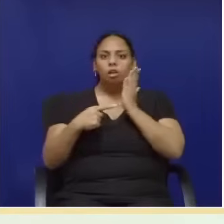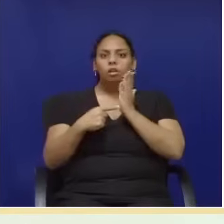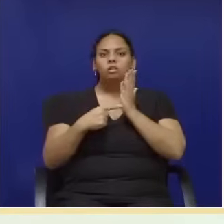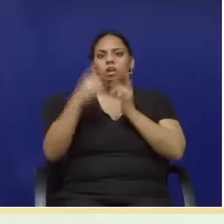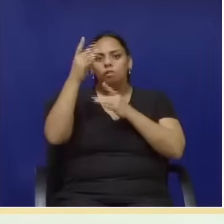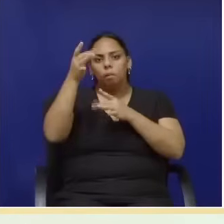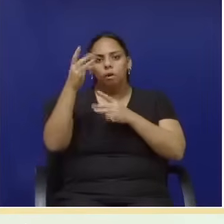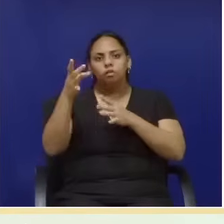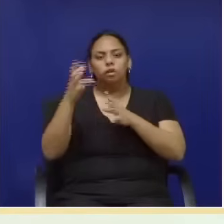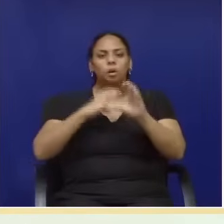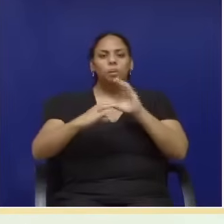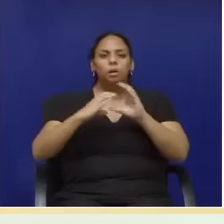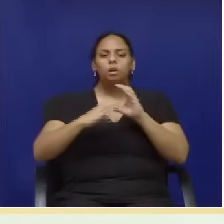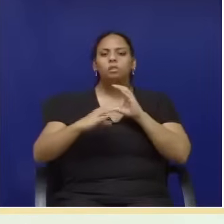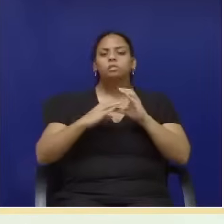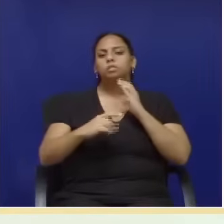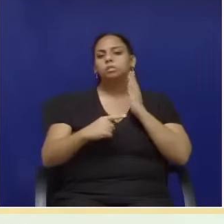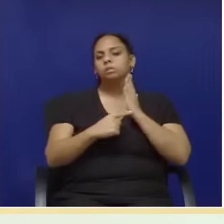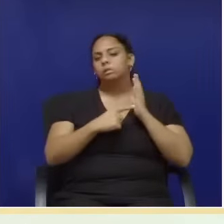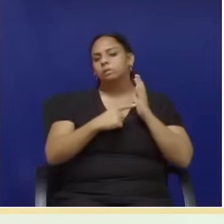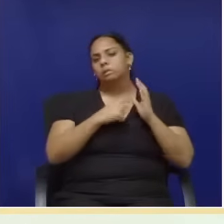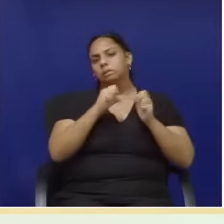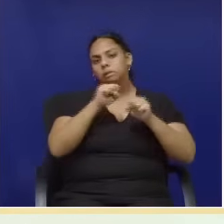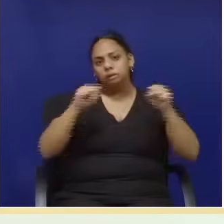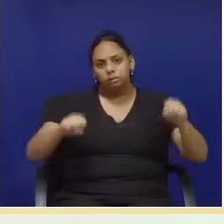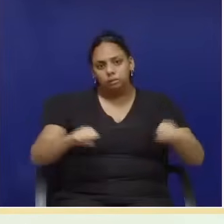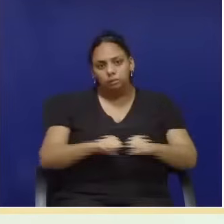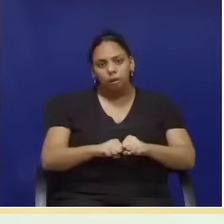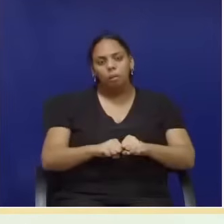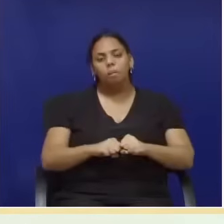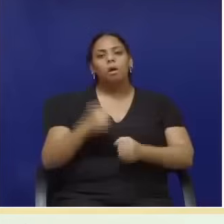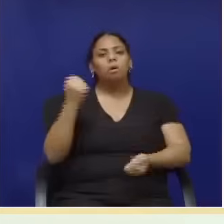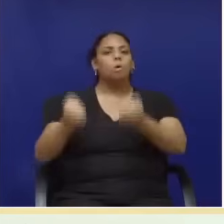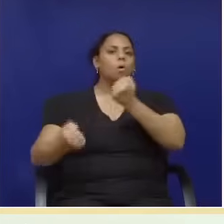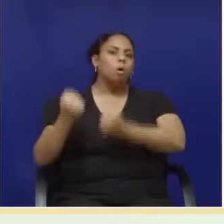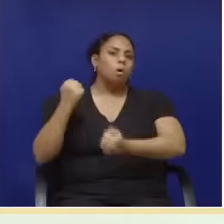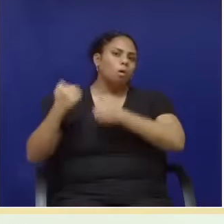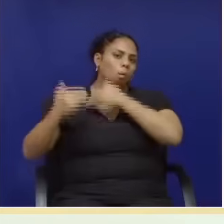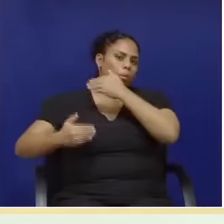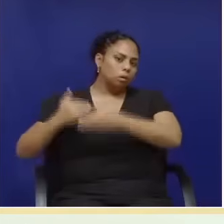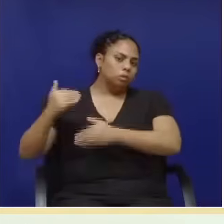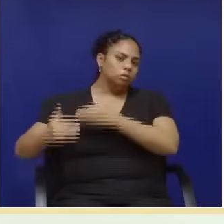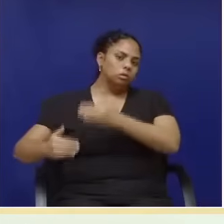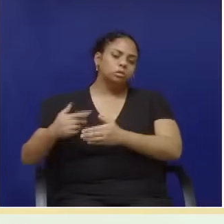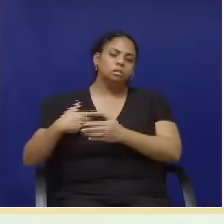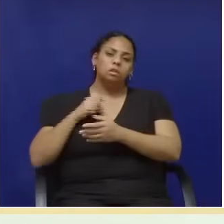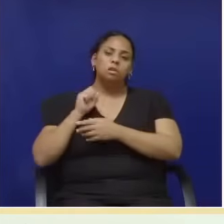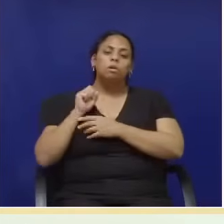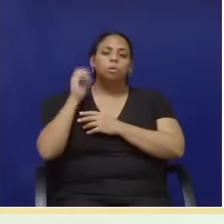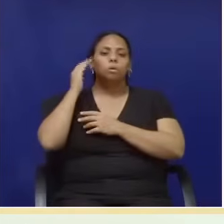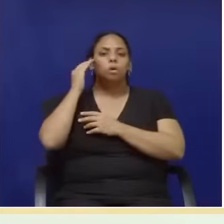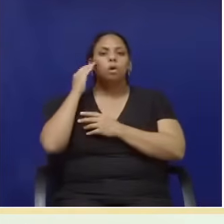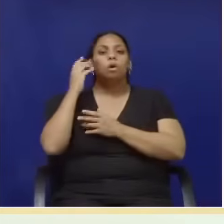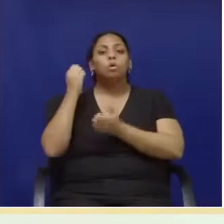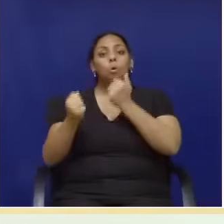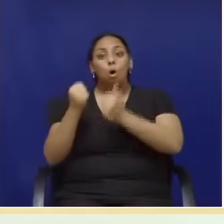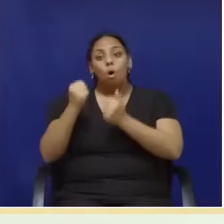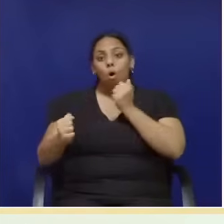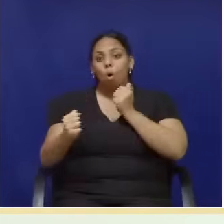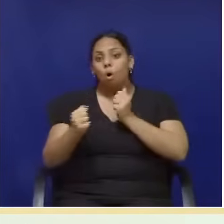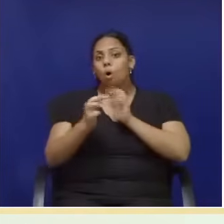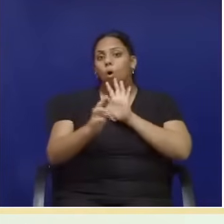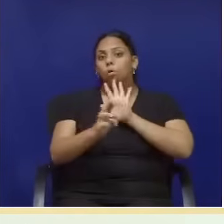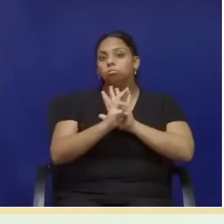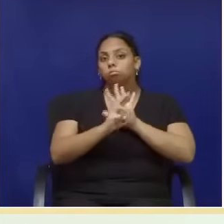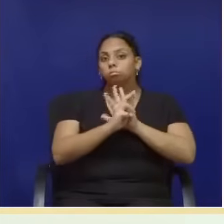and communication technology systems, and court operations, and further noting that court records continue